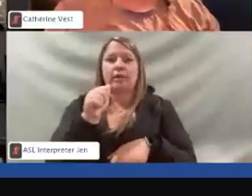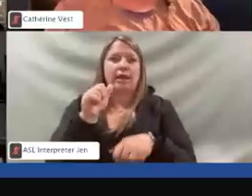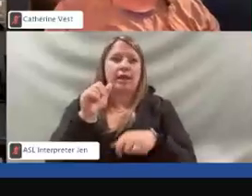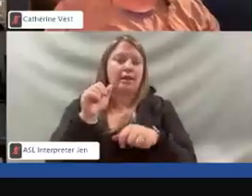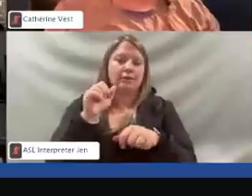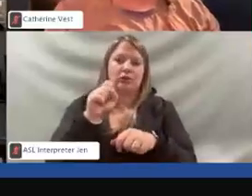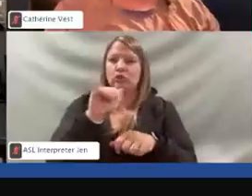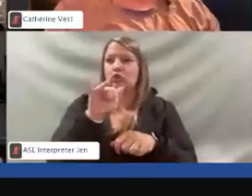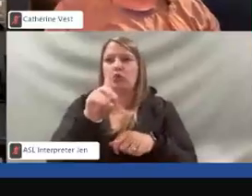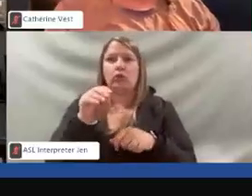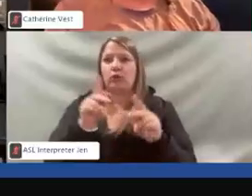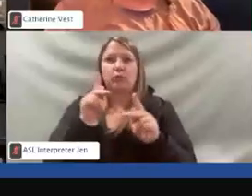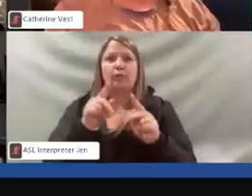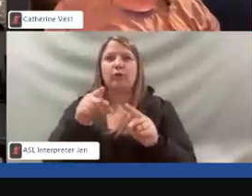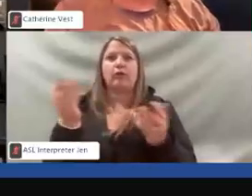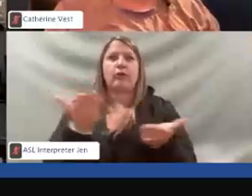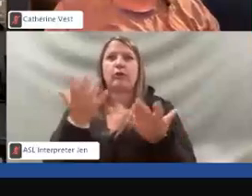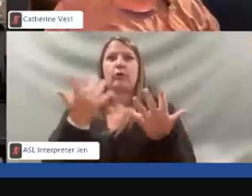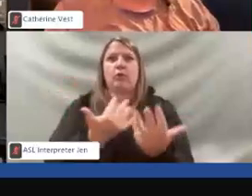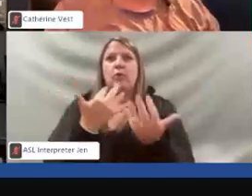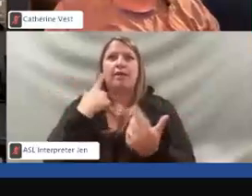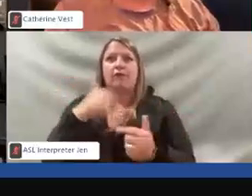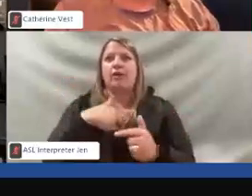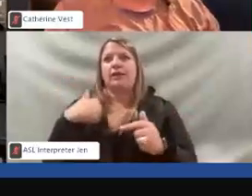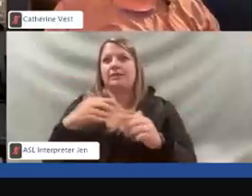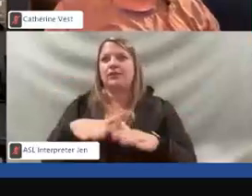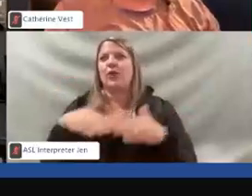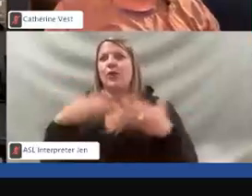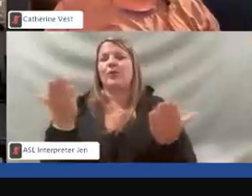people. They're here waiting for us to open.